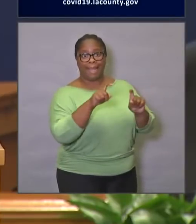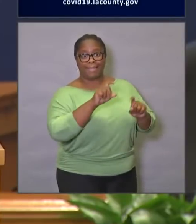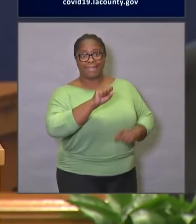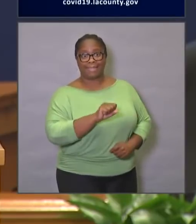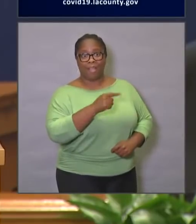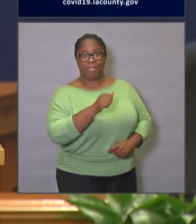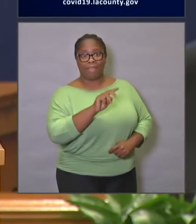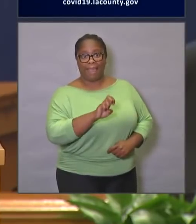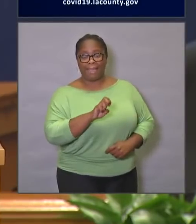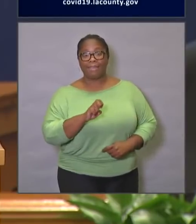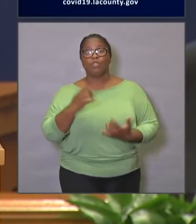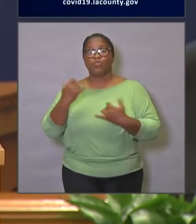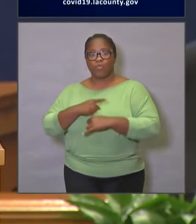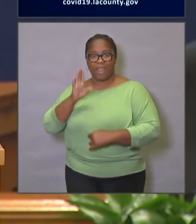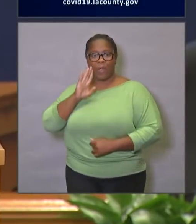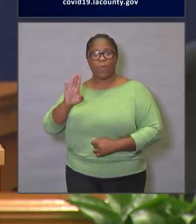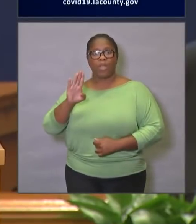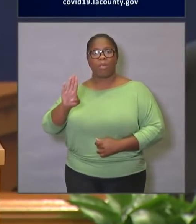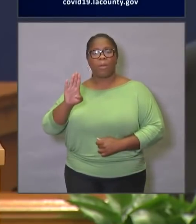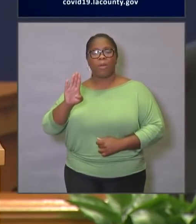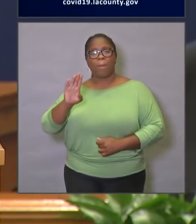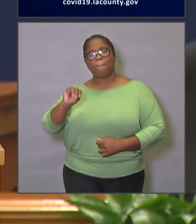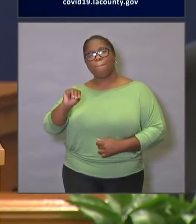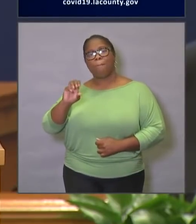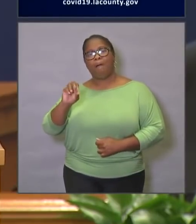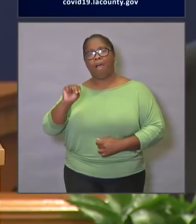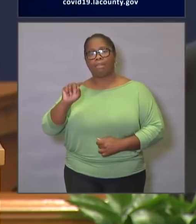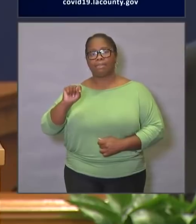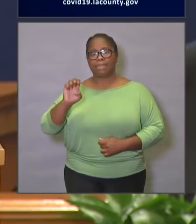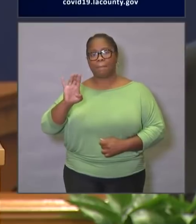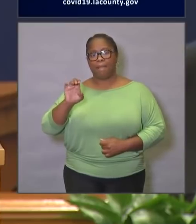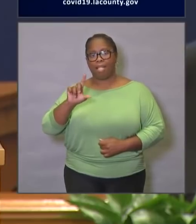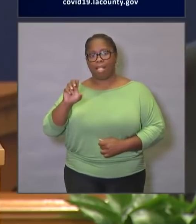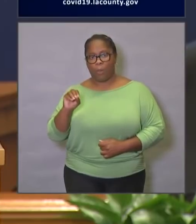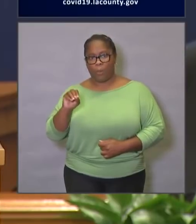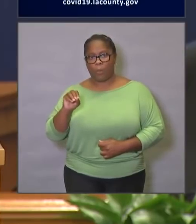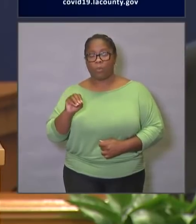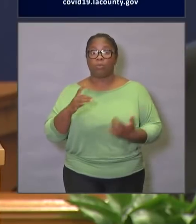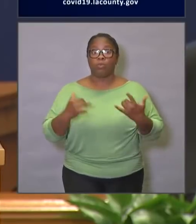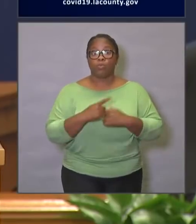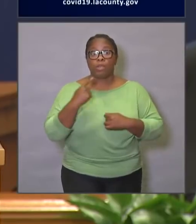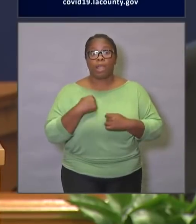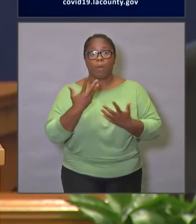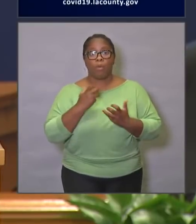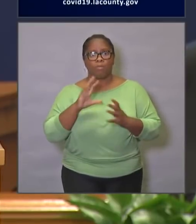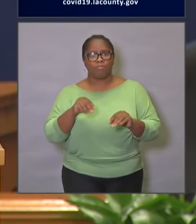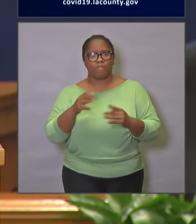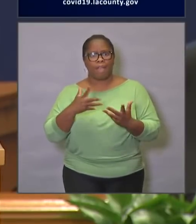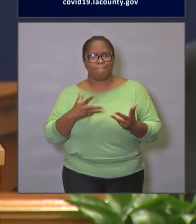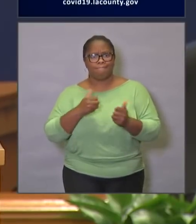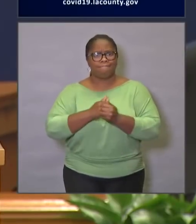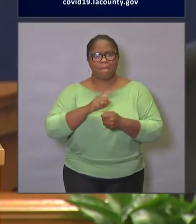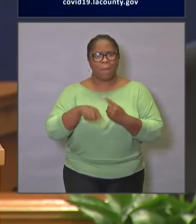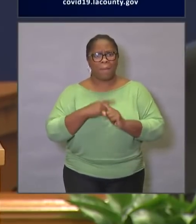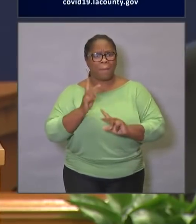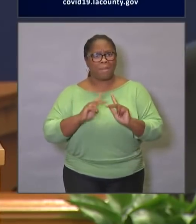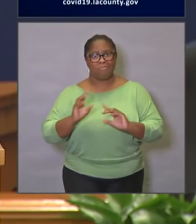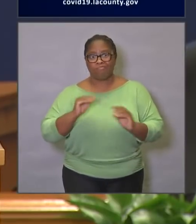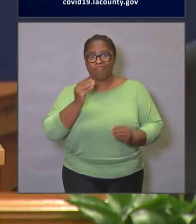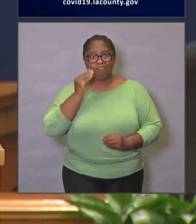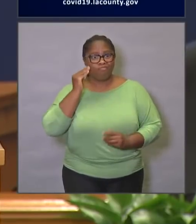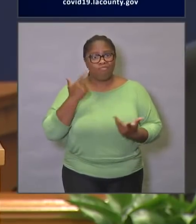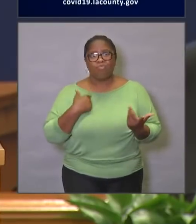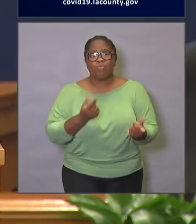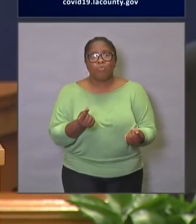our residents. I also want to provide an update on our work to take care of our neighbors experiencing homelessness. Los Angeles